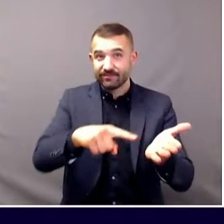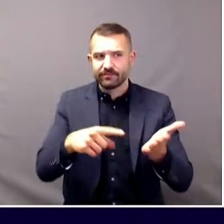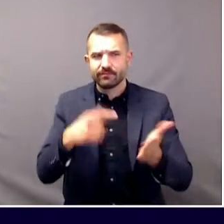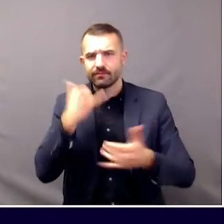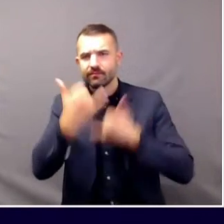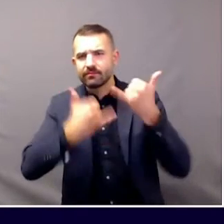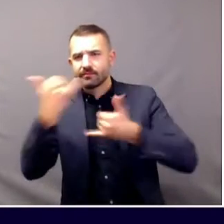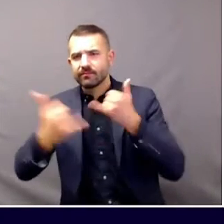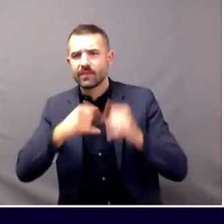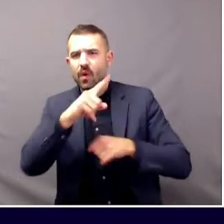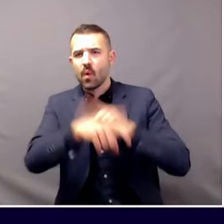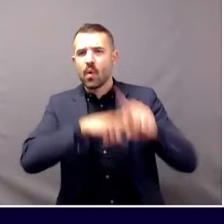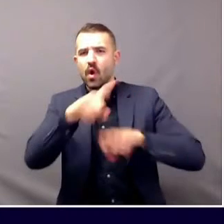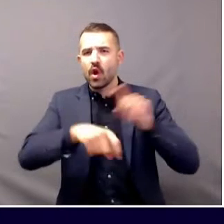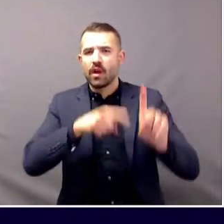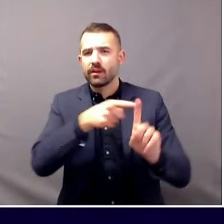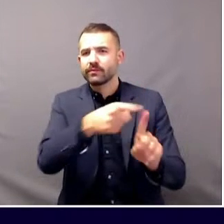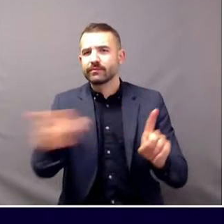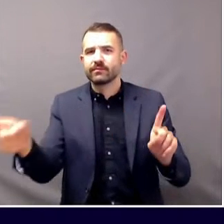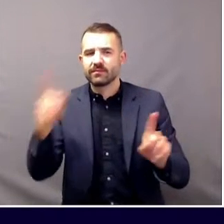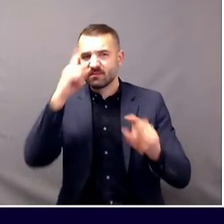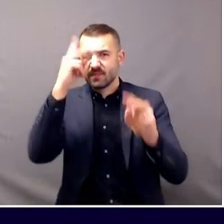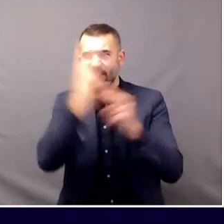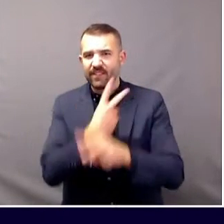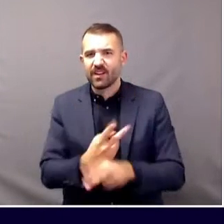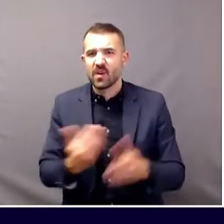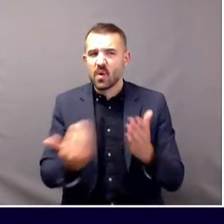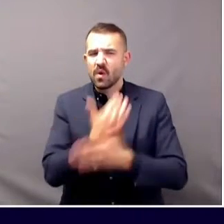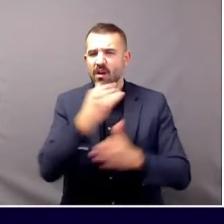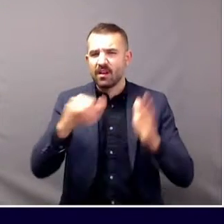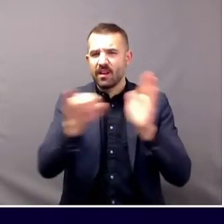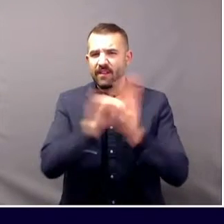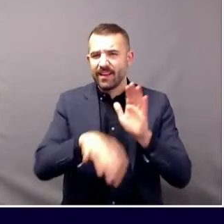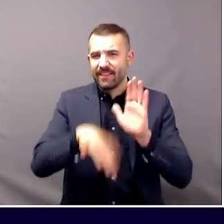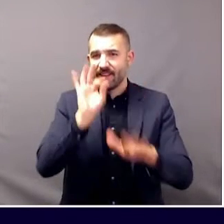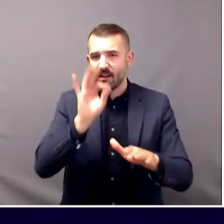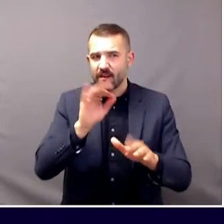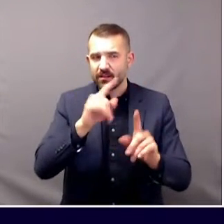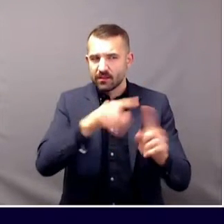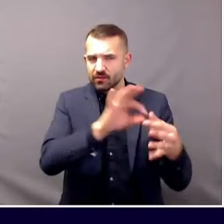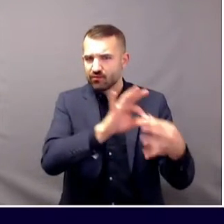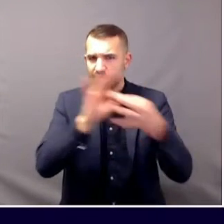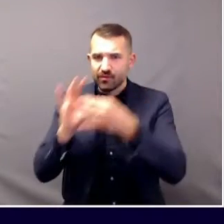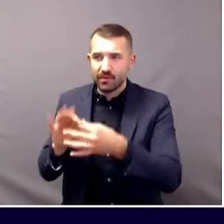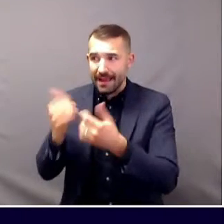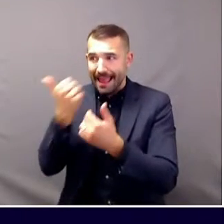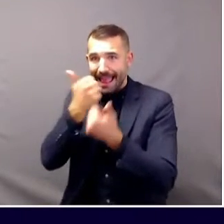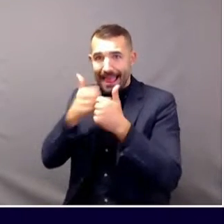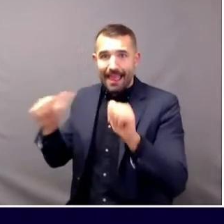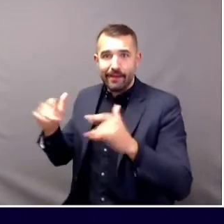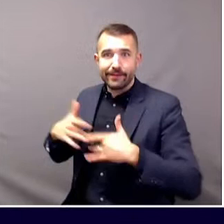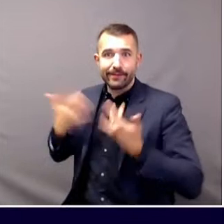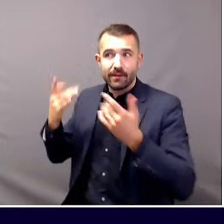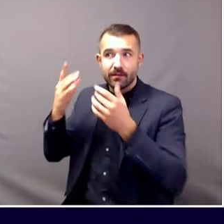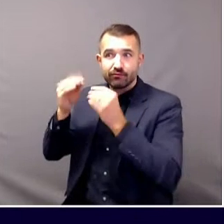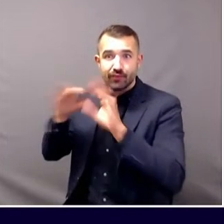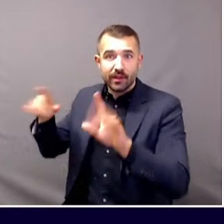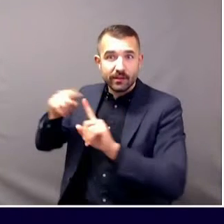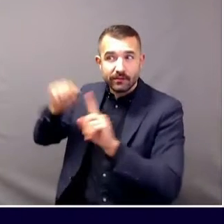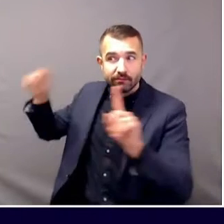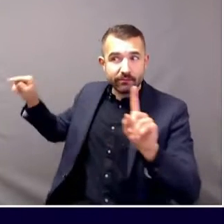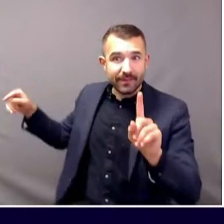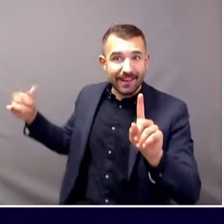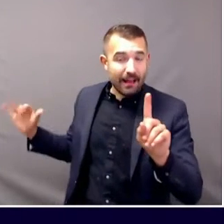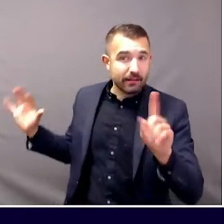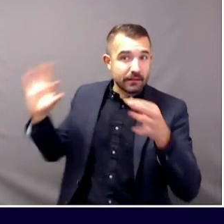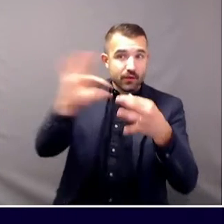new case potentially connected to any known open outbreak? And that sort of sets the investigation in one direction